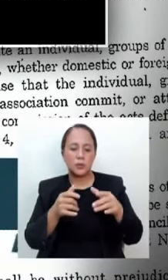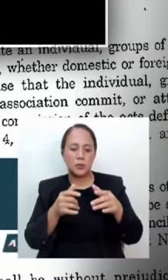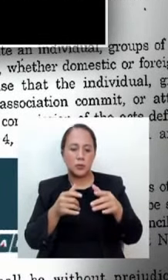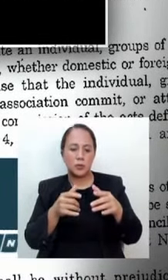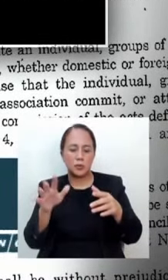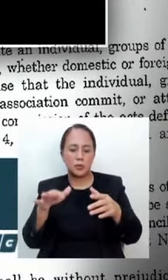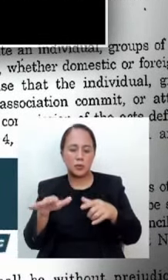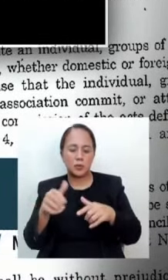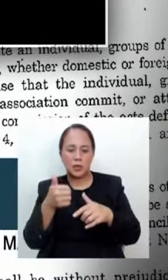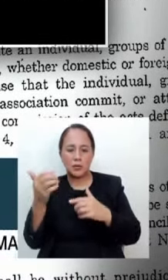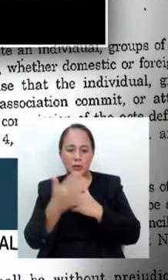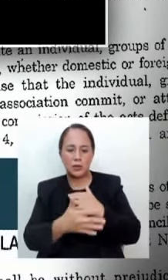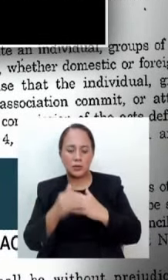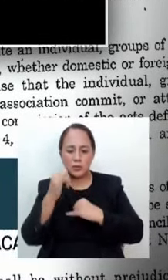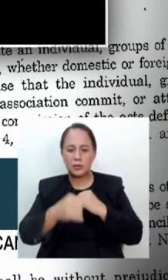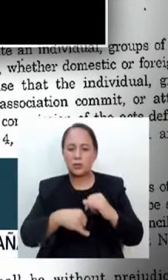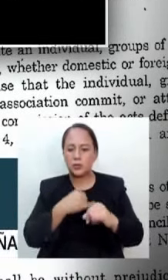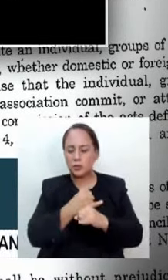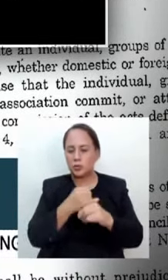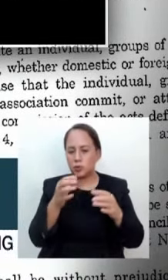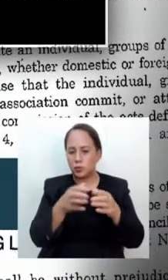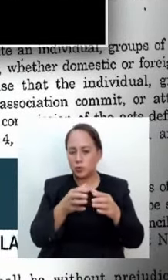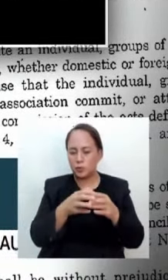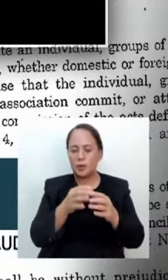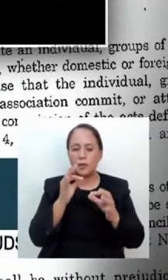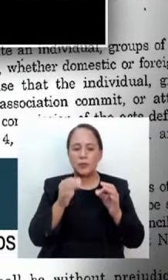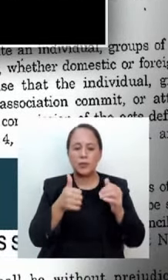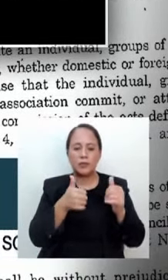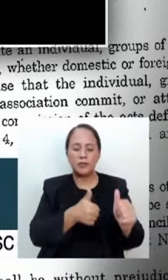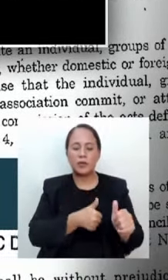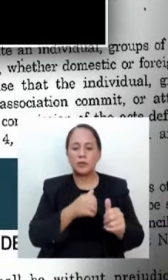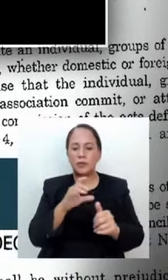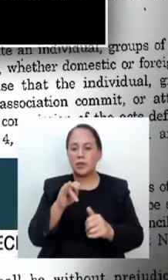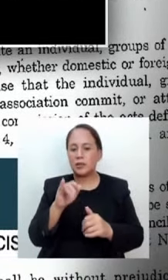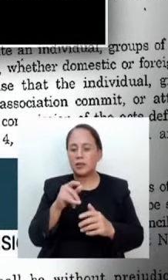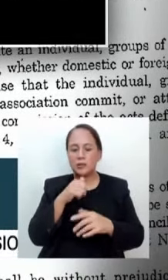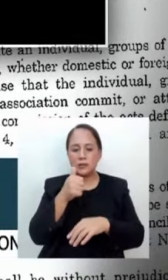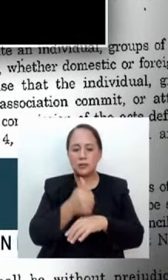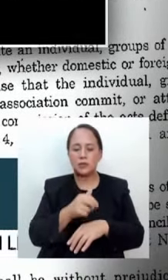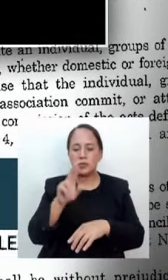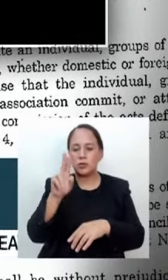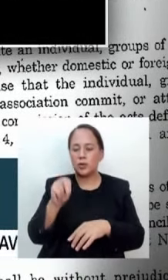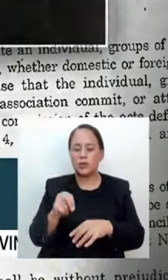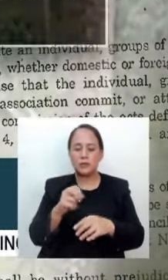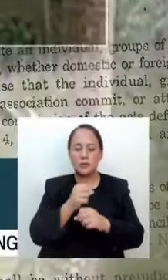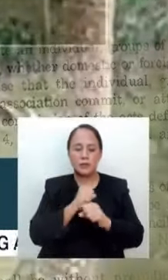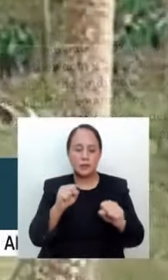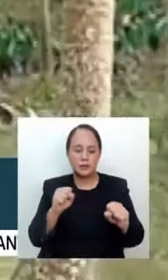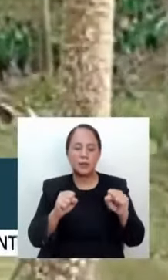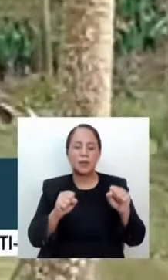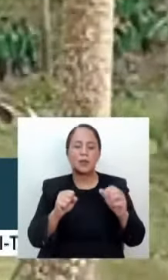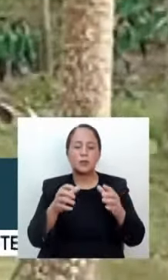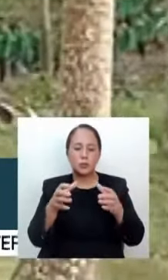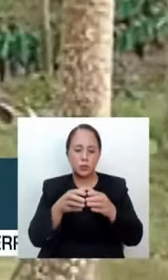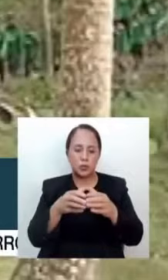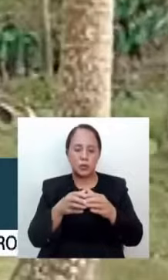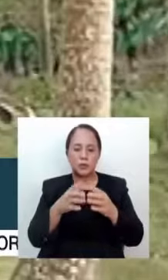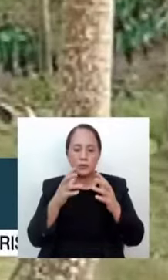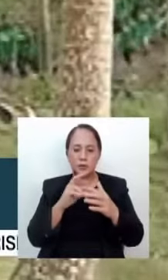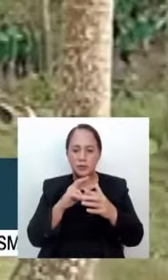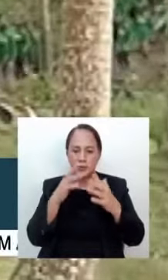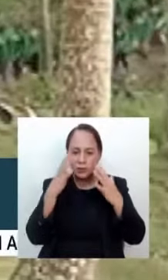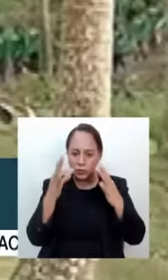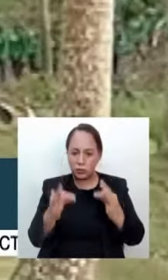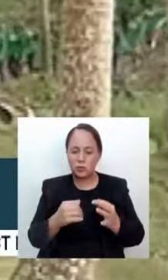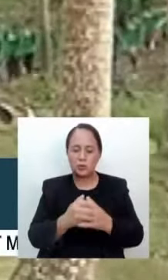other countries or international bodies if they follow the criteria set by United Nations Security Council resolution. But petitioners wanted